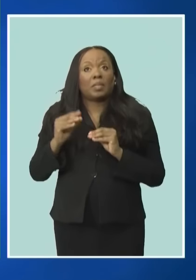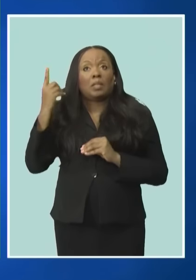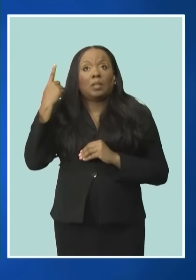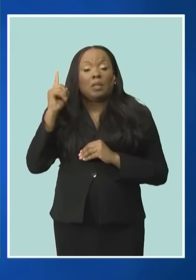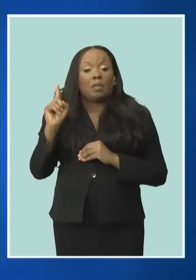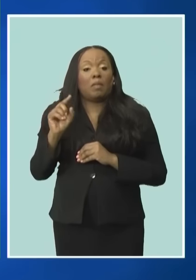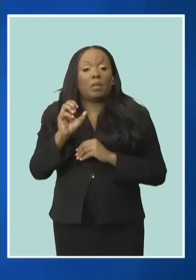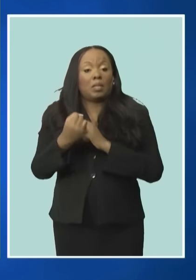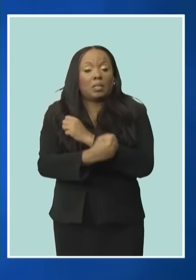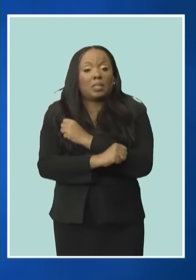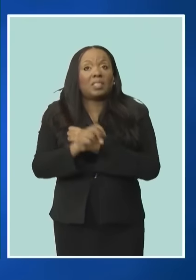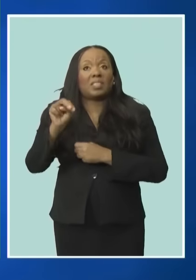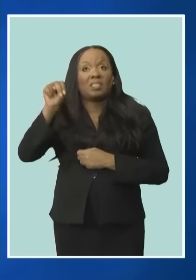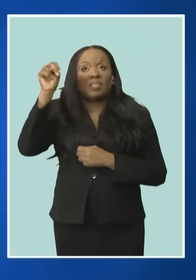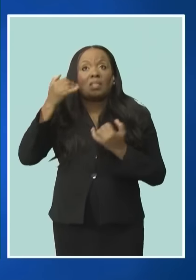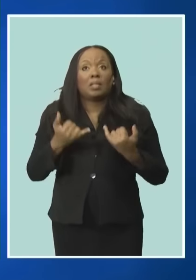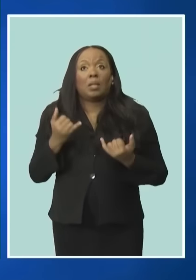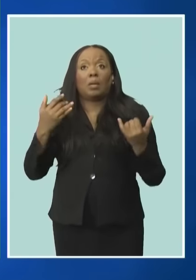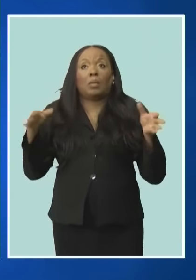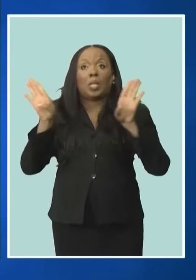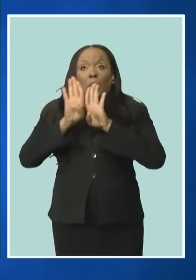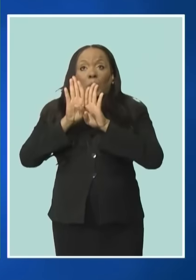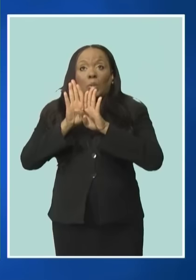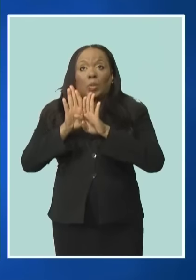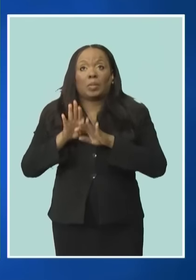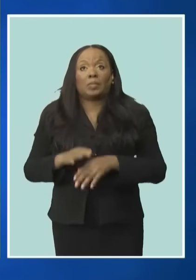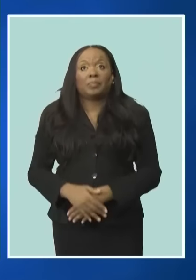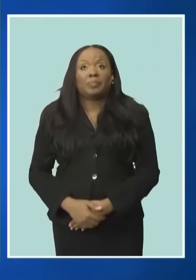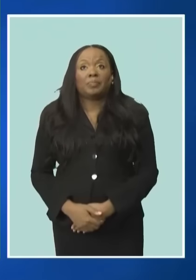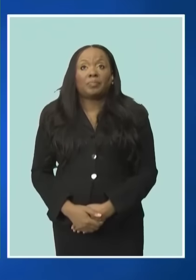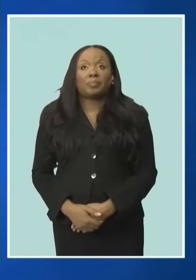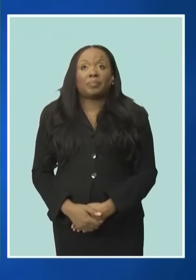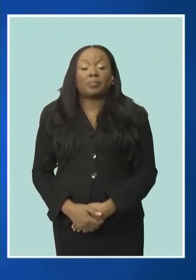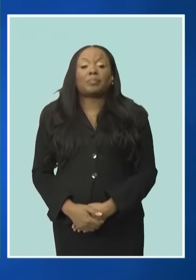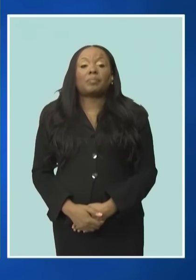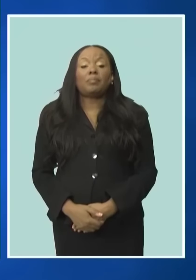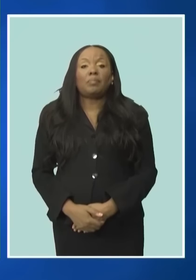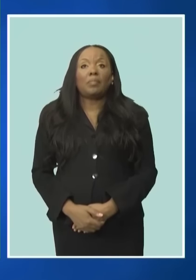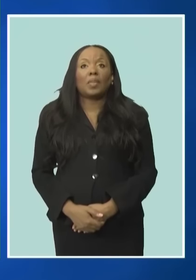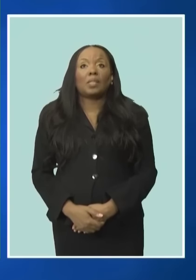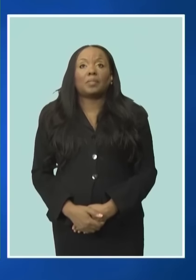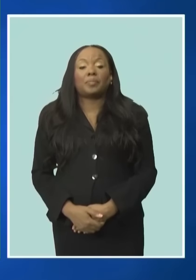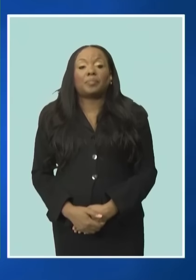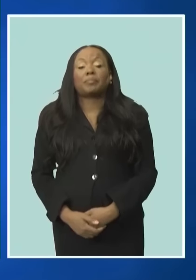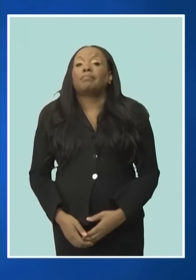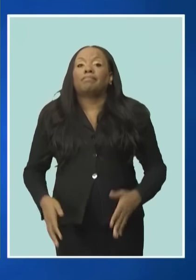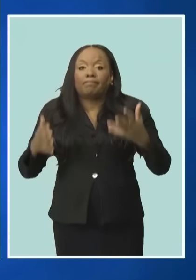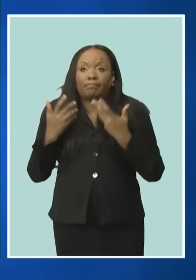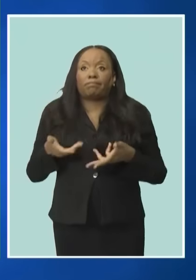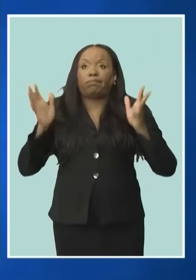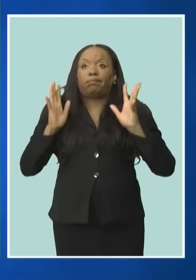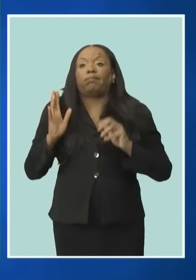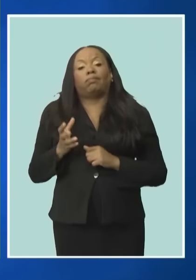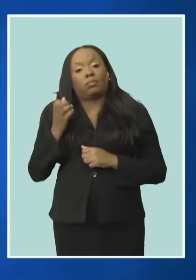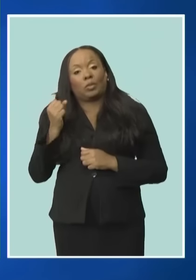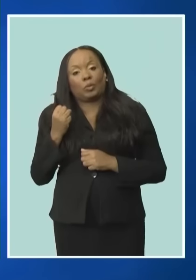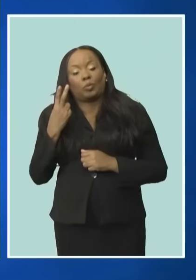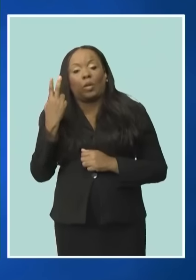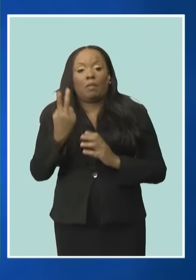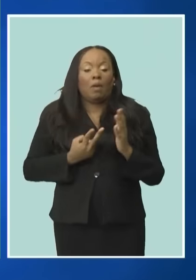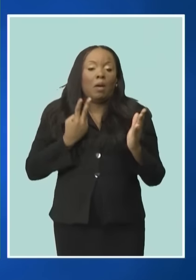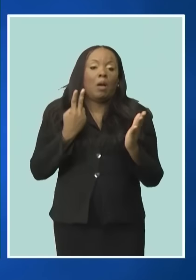constituency of St. James North closed. And with that declaration, it brought to an end 12 hours of voting here